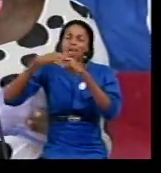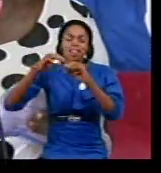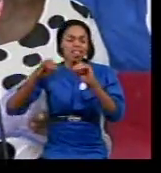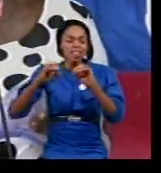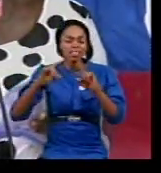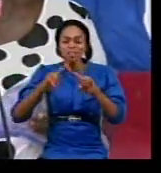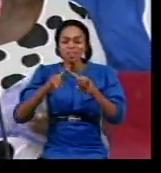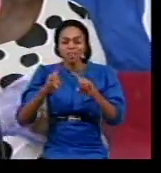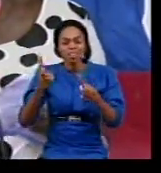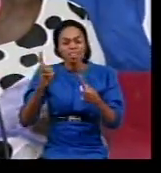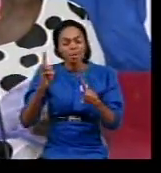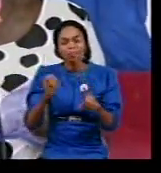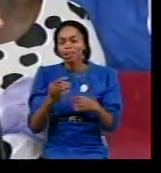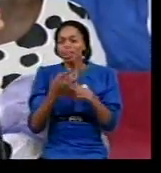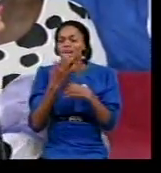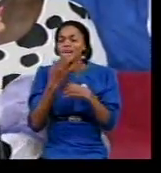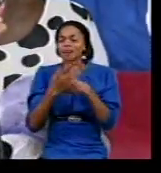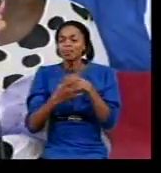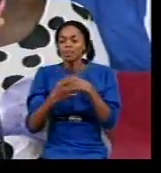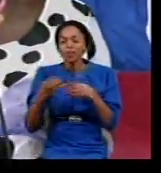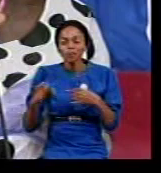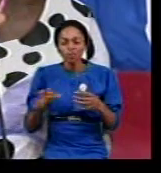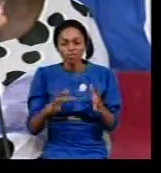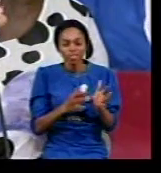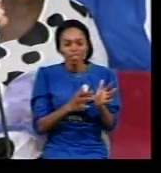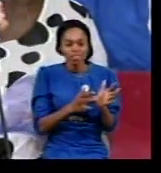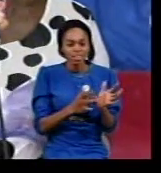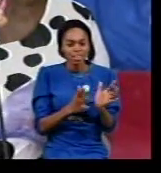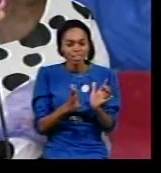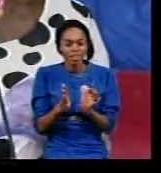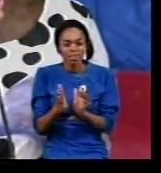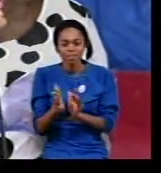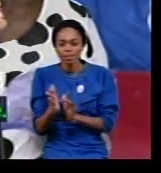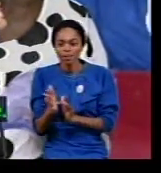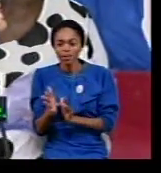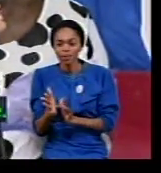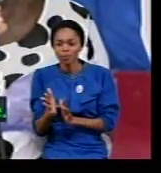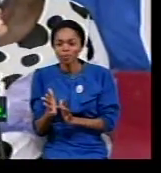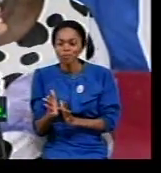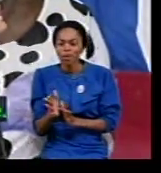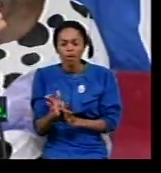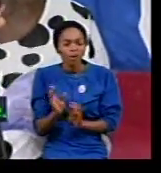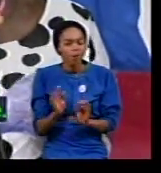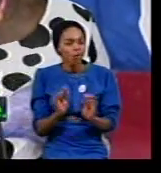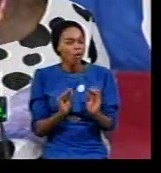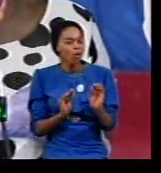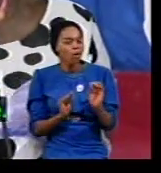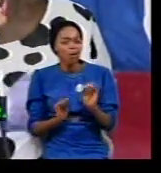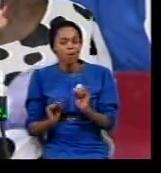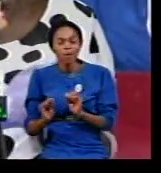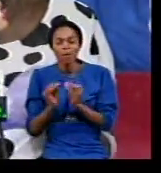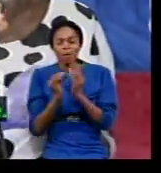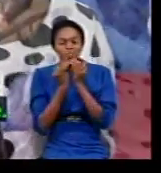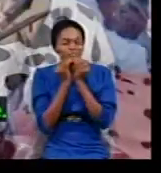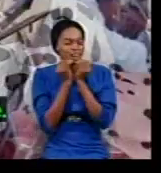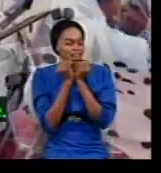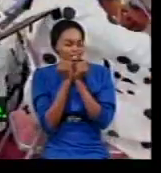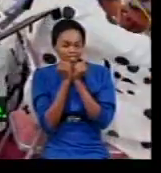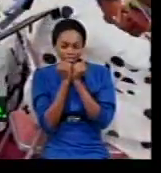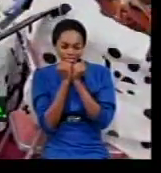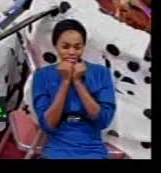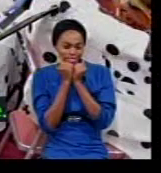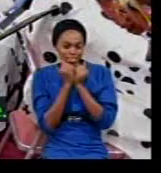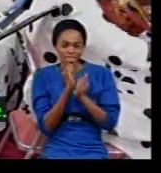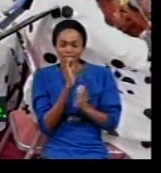prosper your life. Every good thing the Lord has told you, they'll be fulfilled in Jesus' name. And as you stand on those promises